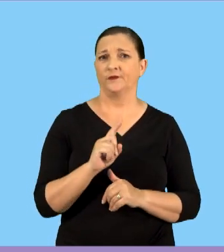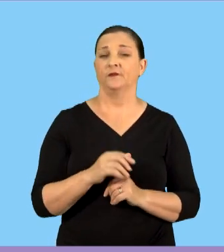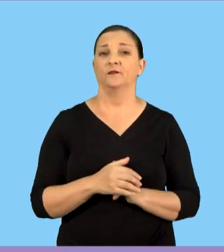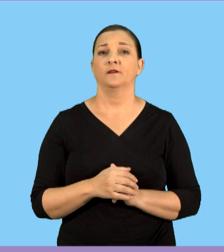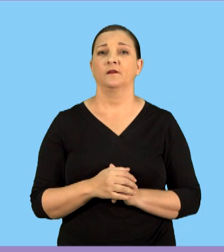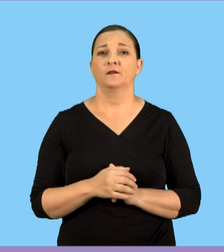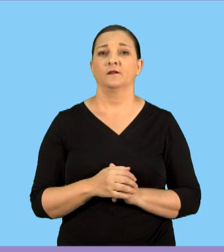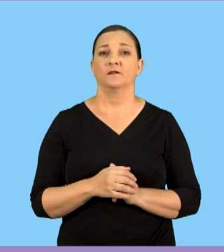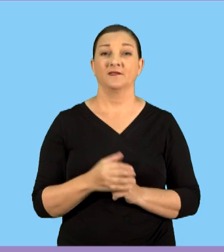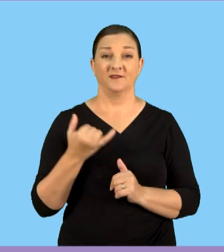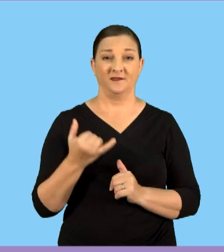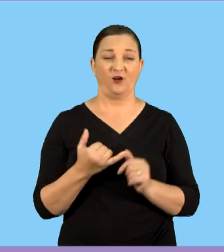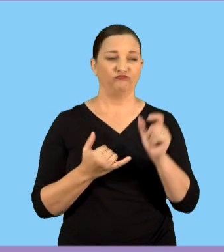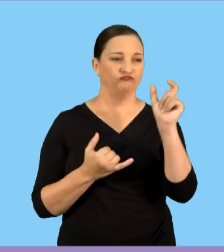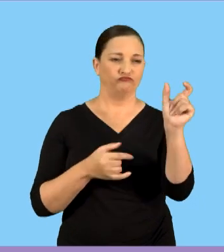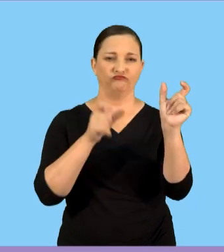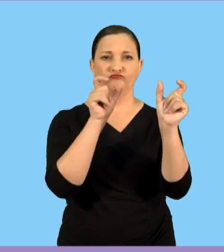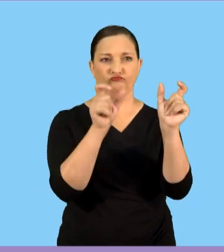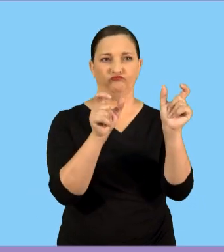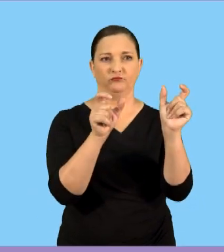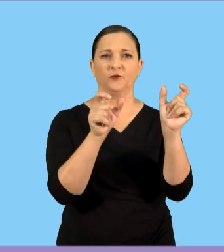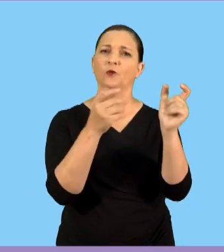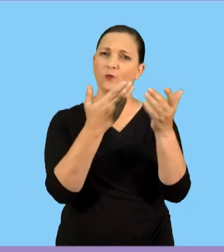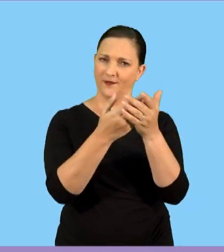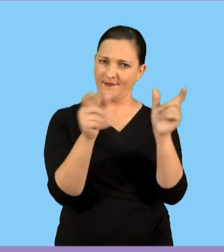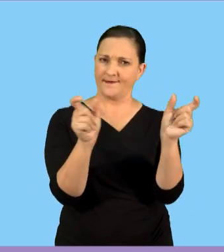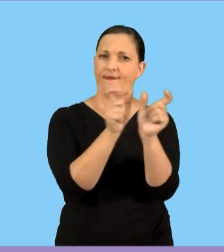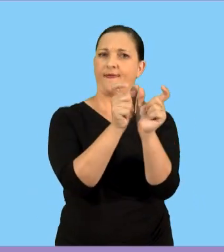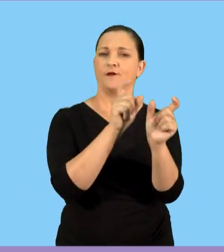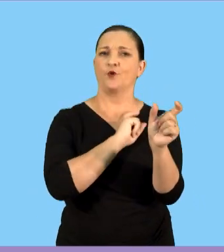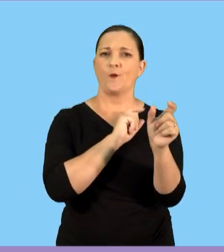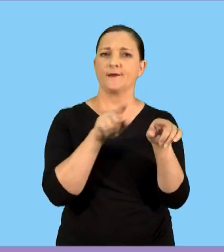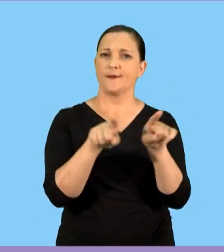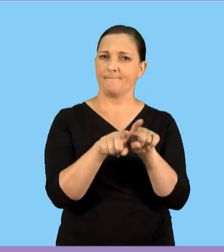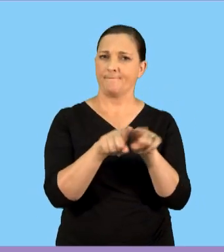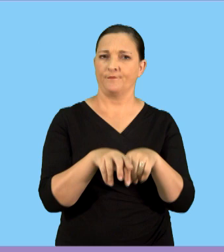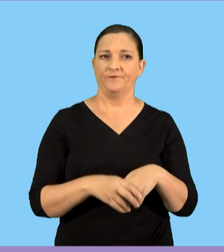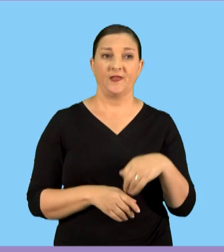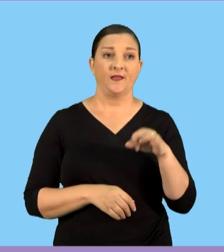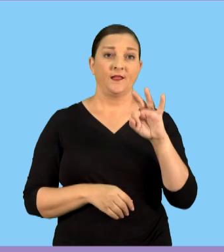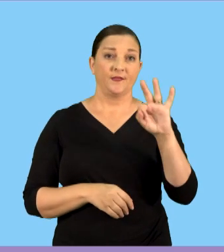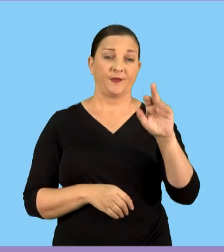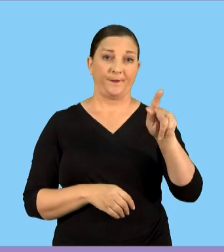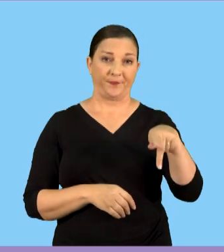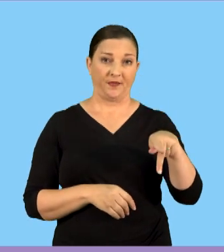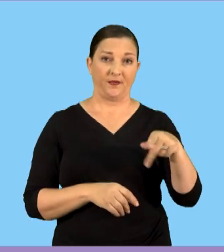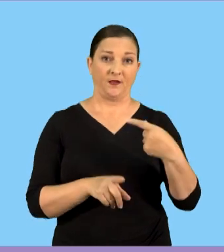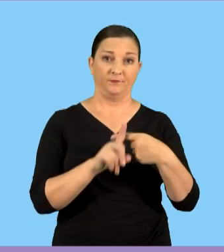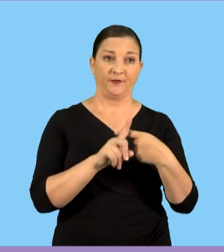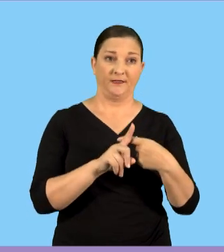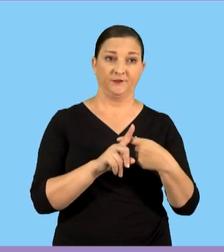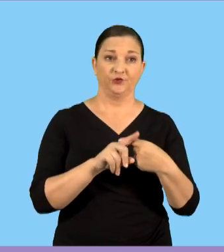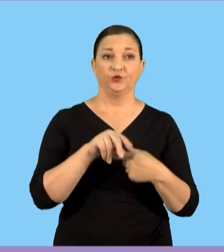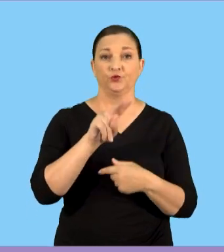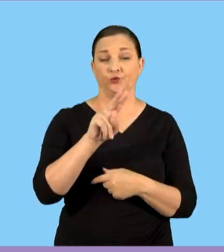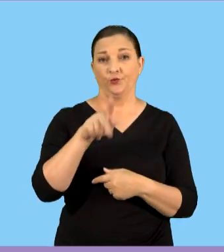start by simplifying the expression first. And because these are like terms, it means that we can add them. So we are going to say 3p squared